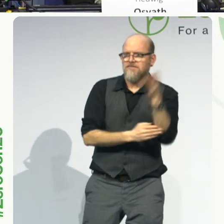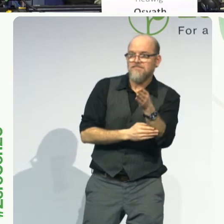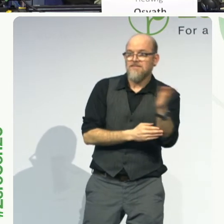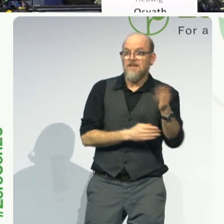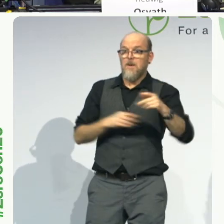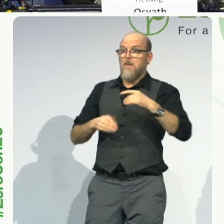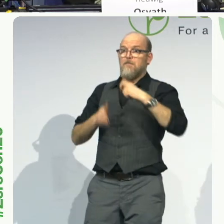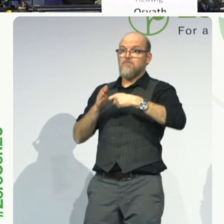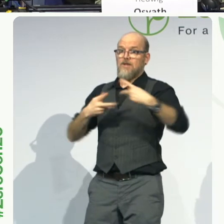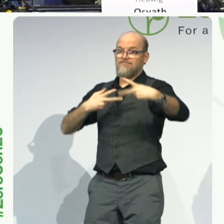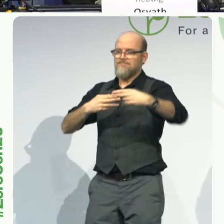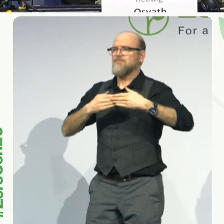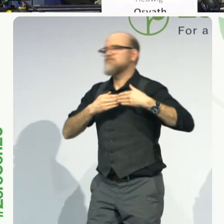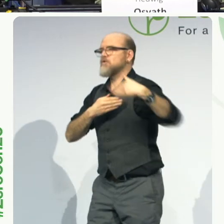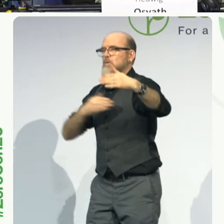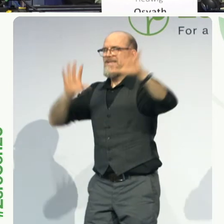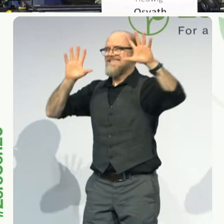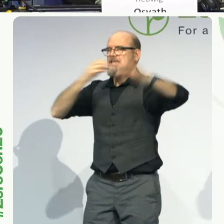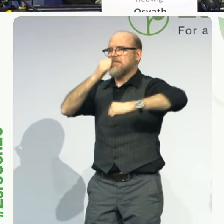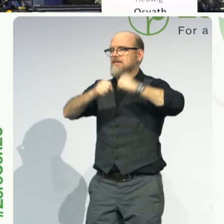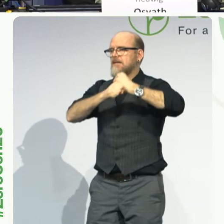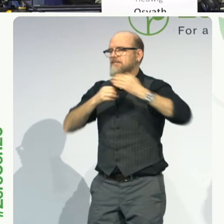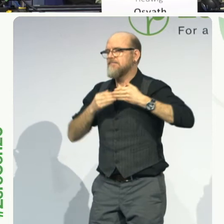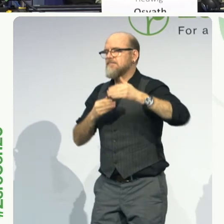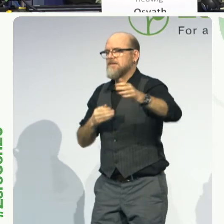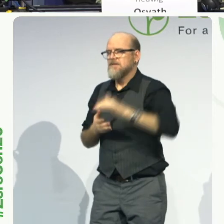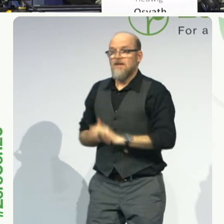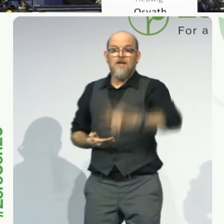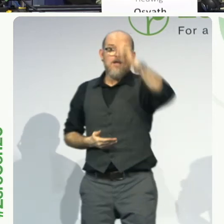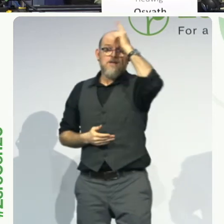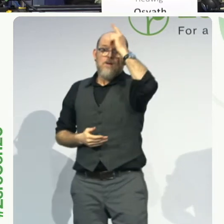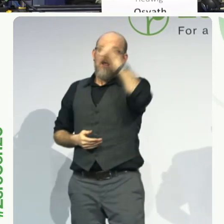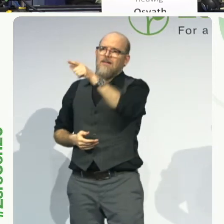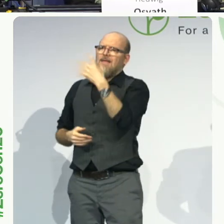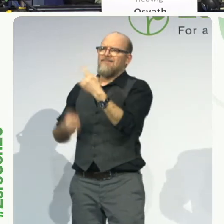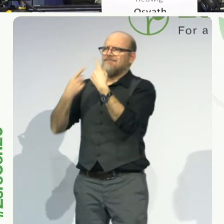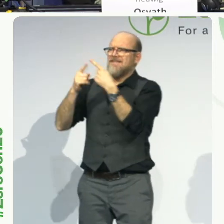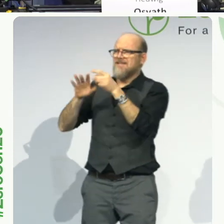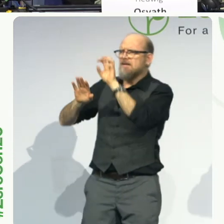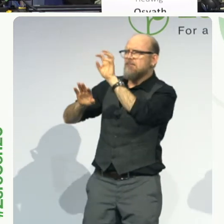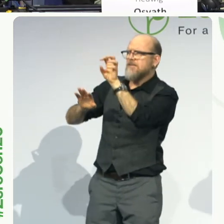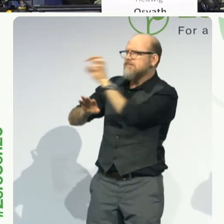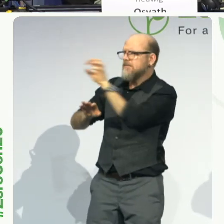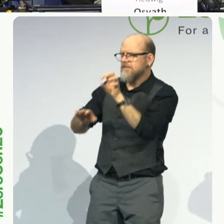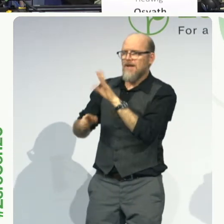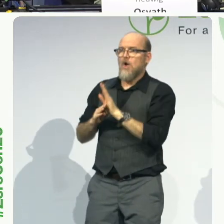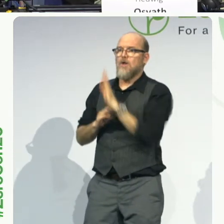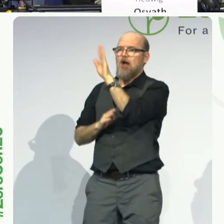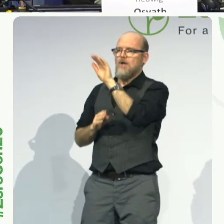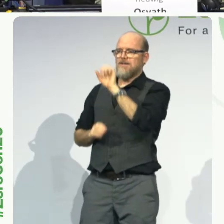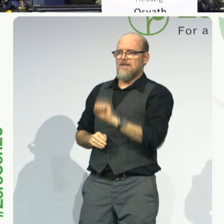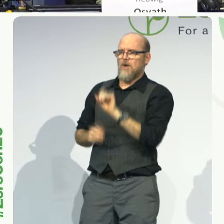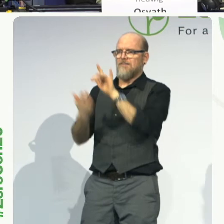and 3 field directorates in different regions in Jordan, North, Middle, and South Jordan. And the team is just in the process